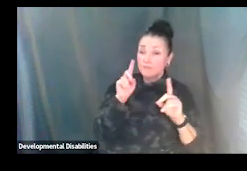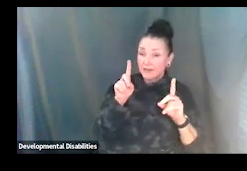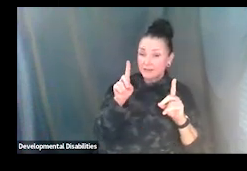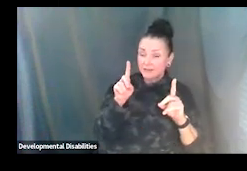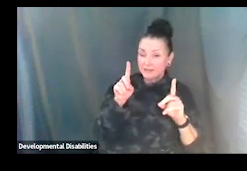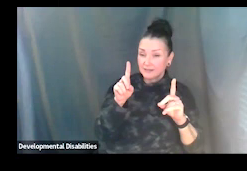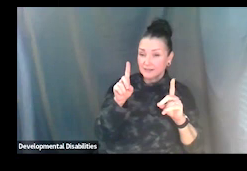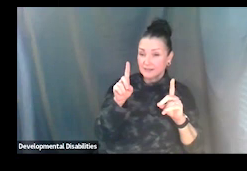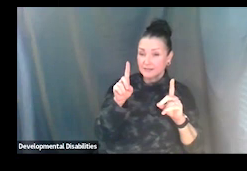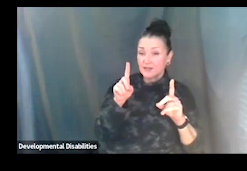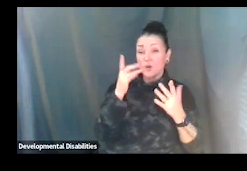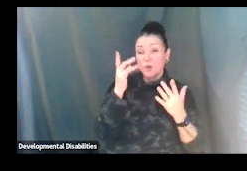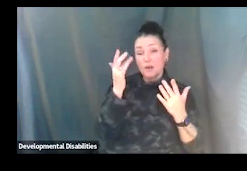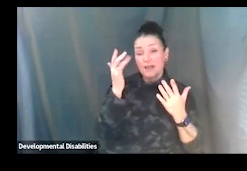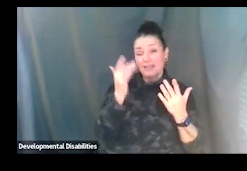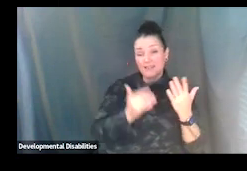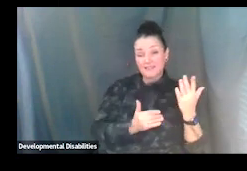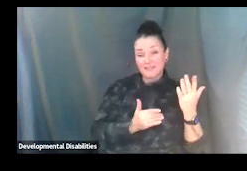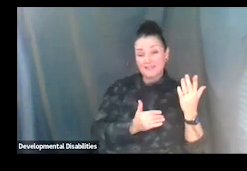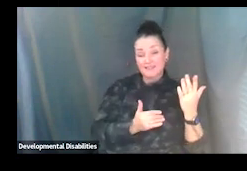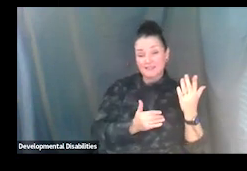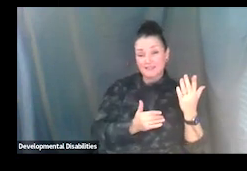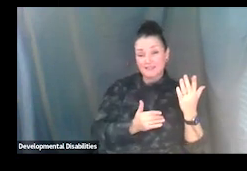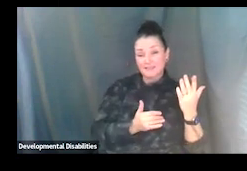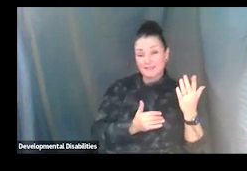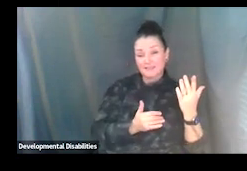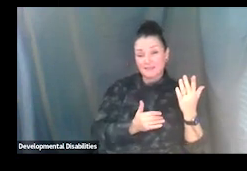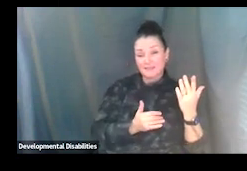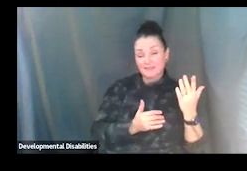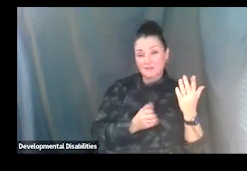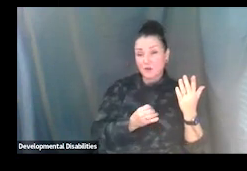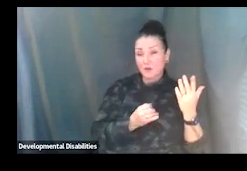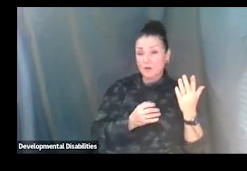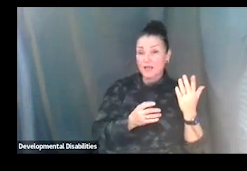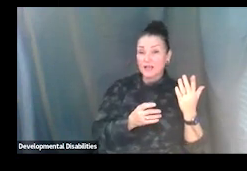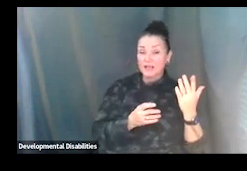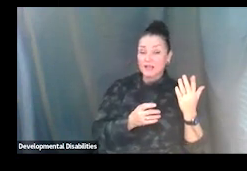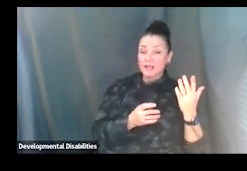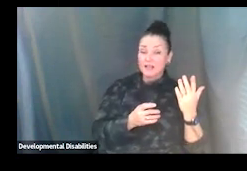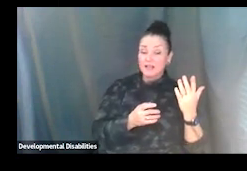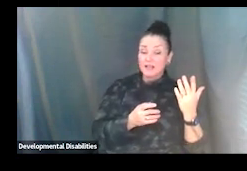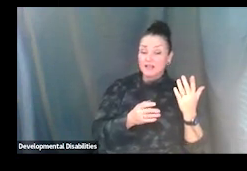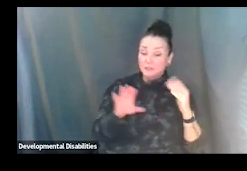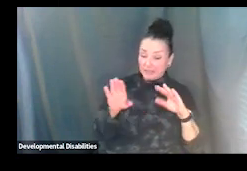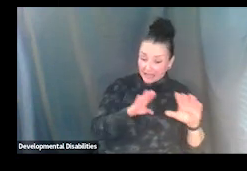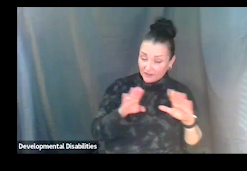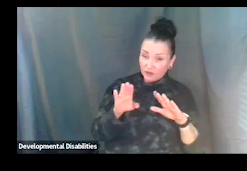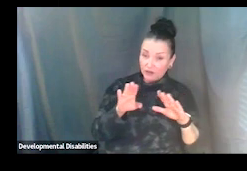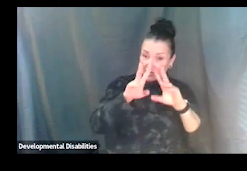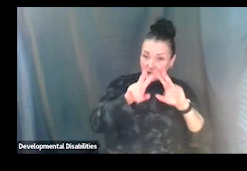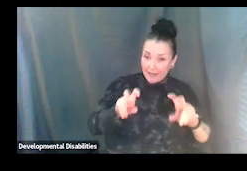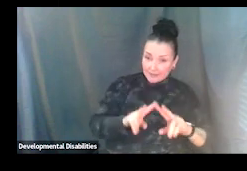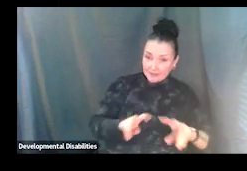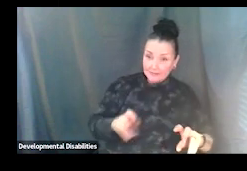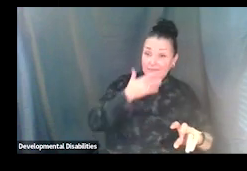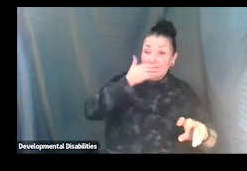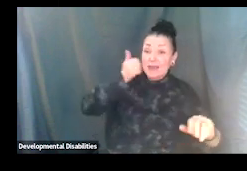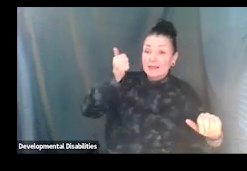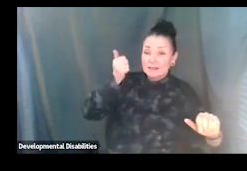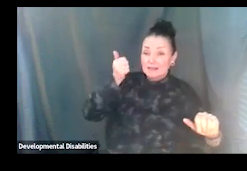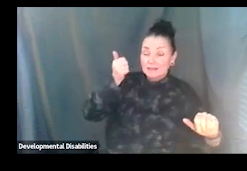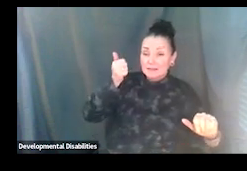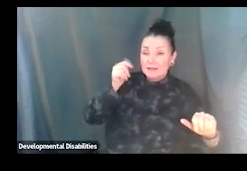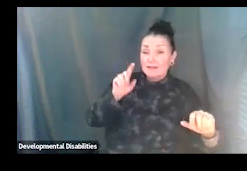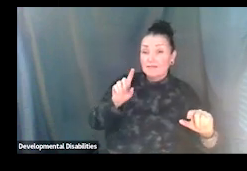and longer and longer, and things become more, my worry is that I can say to parents, like, ultimately medicine is just a way to make other interventions more effective.